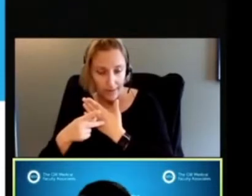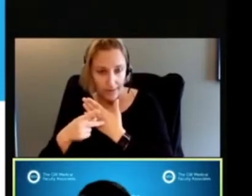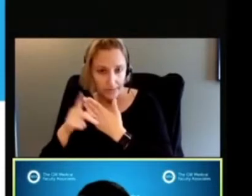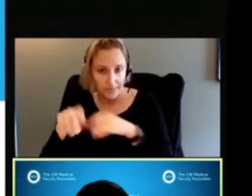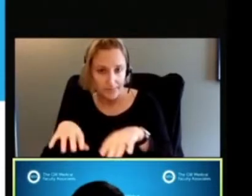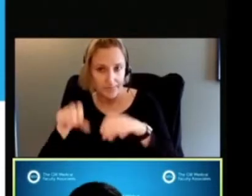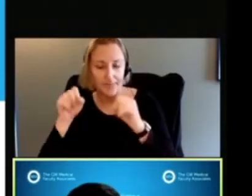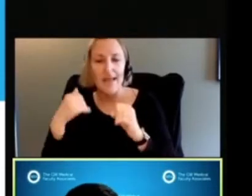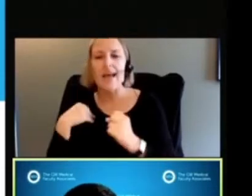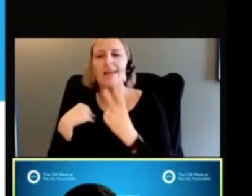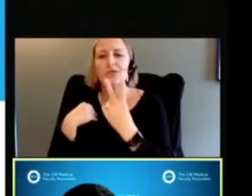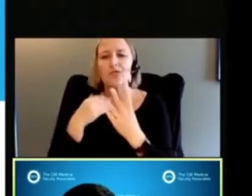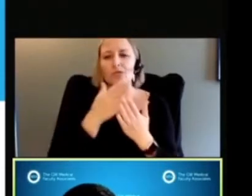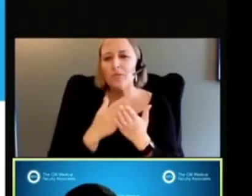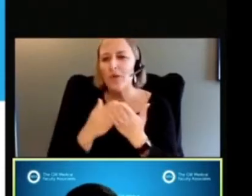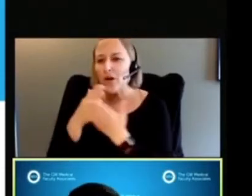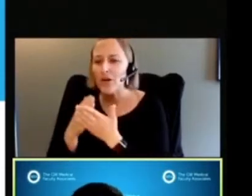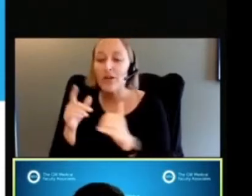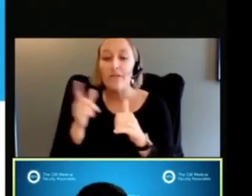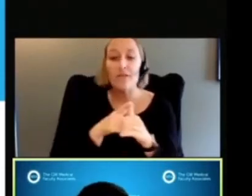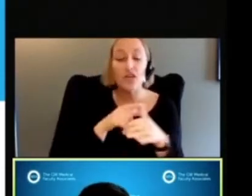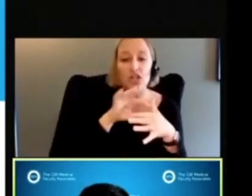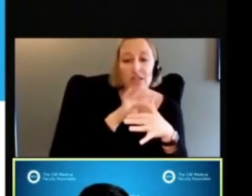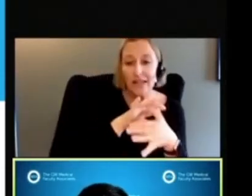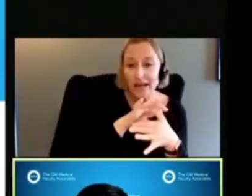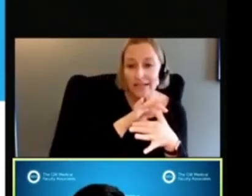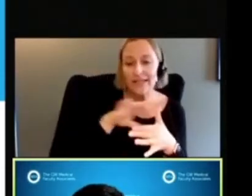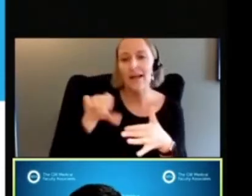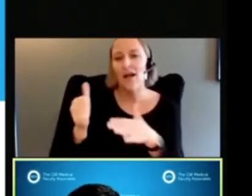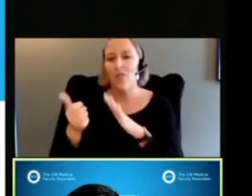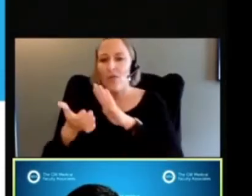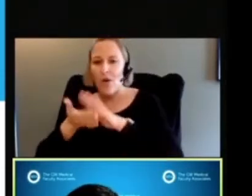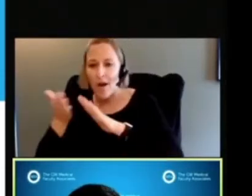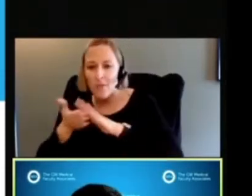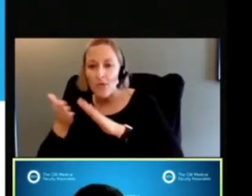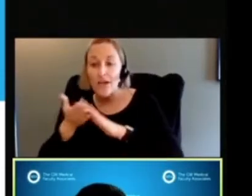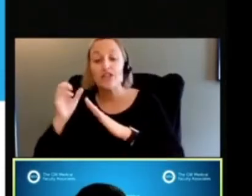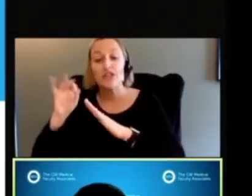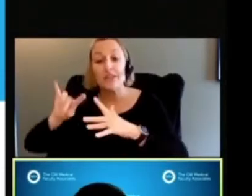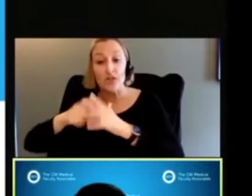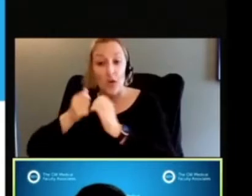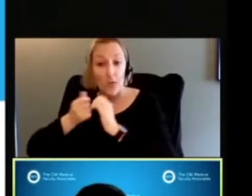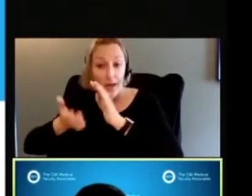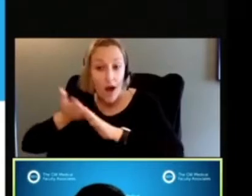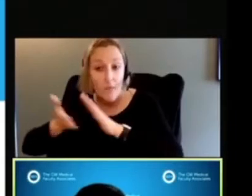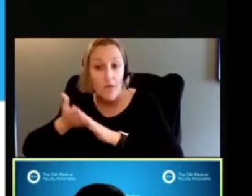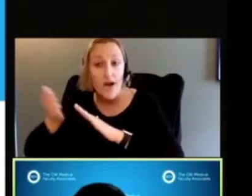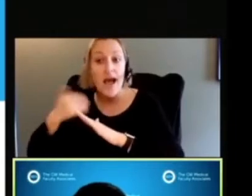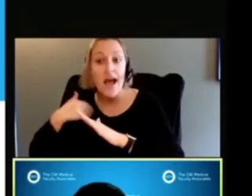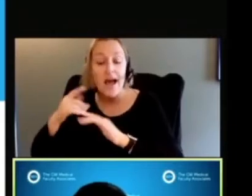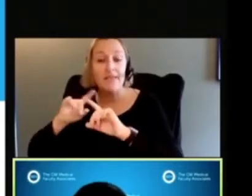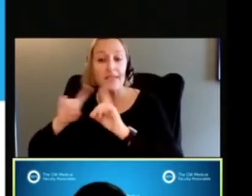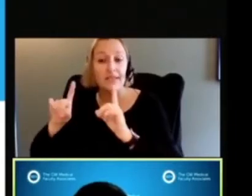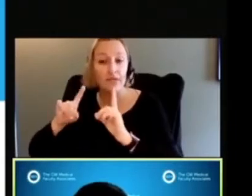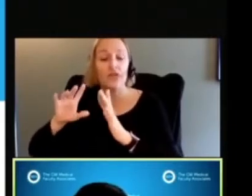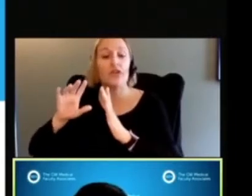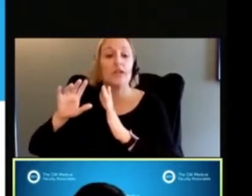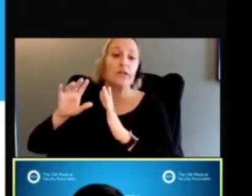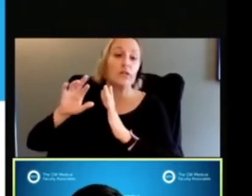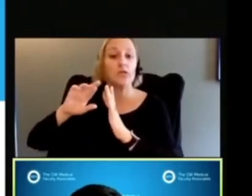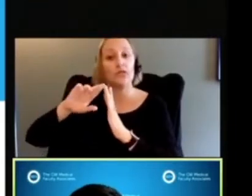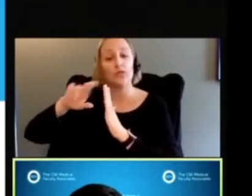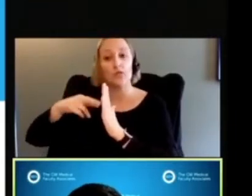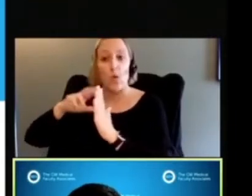two aspects. One was kind of content, and the other was operations. So if you start with operations, there's various roles to make a health desk pop-up